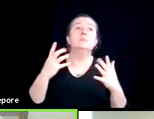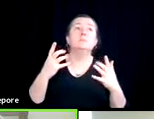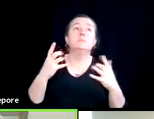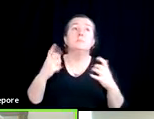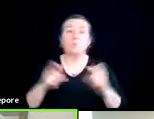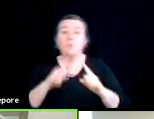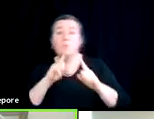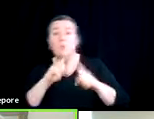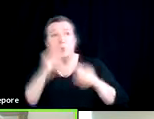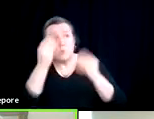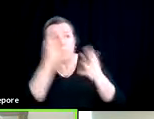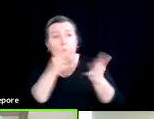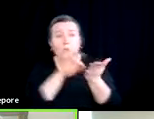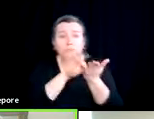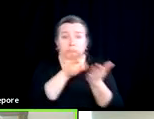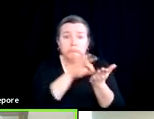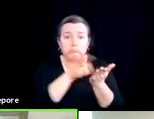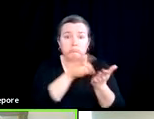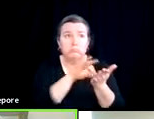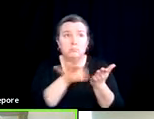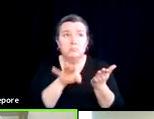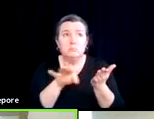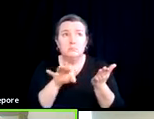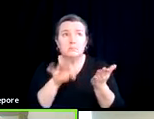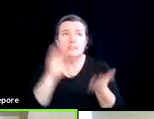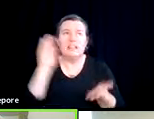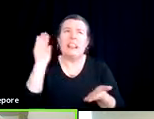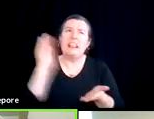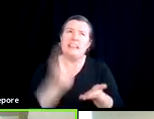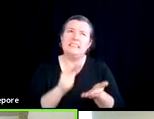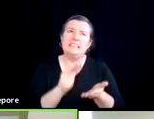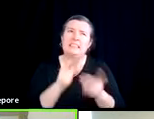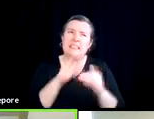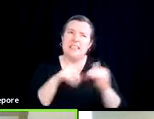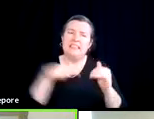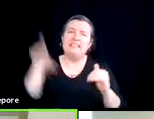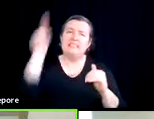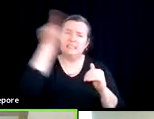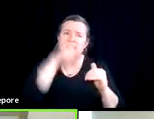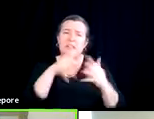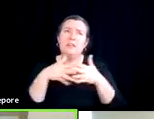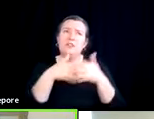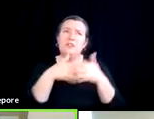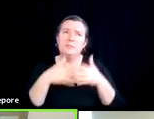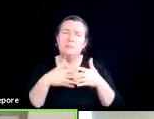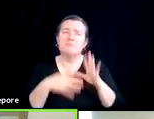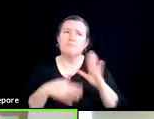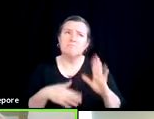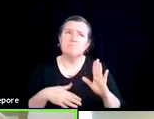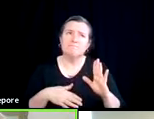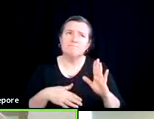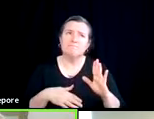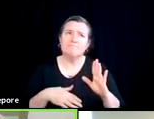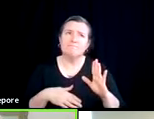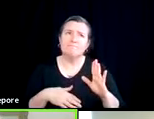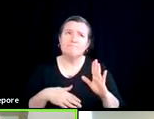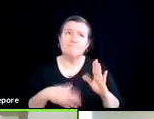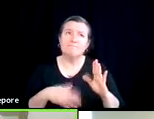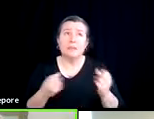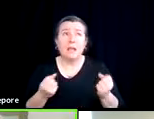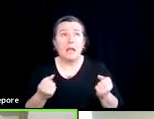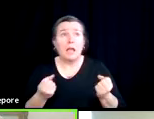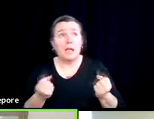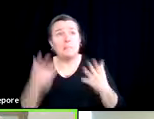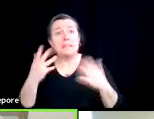already exists in the country, because not every case is sequenced. We don't know what the magnitude of that is, and it's